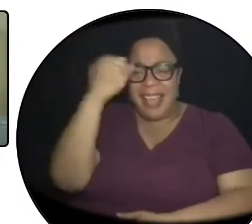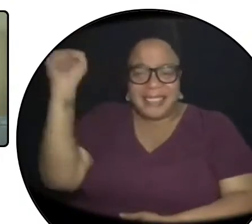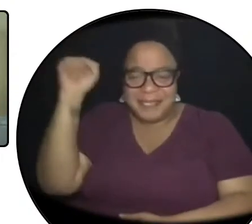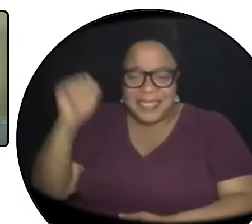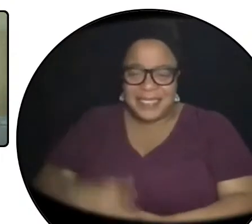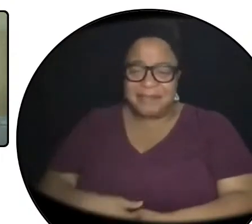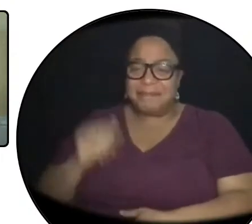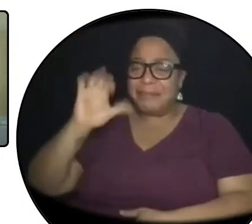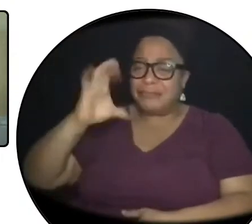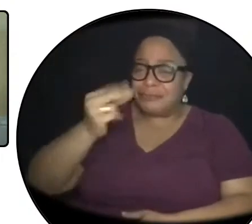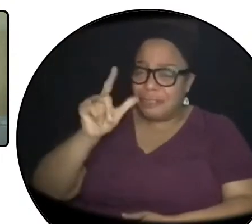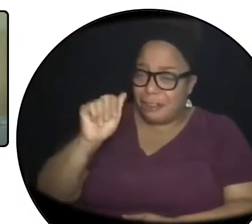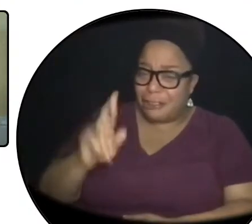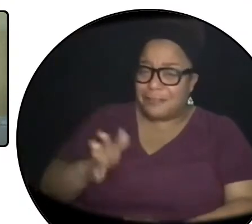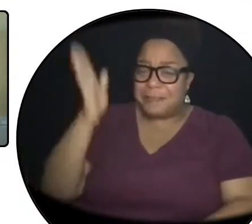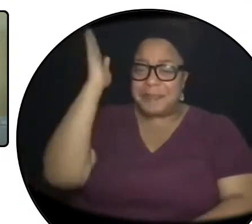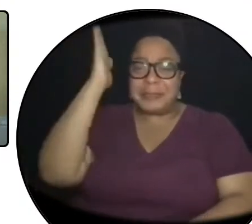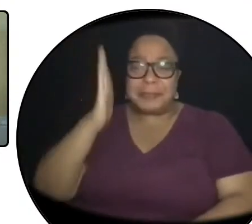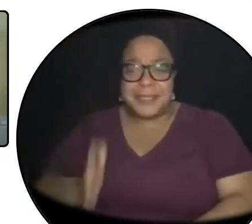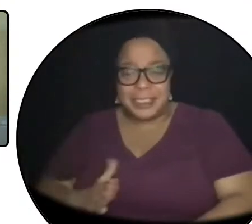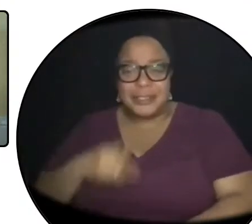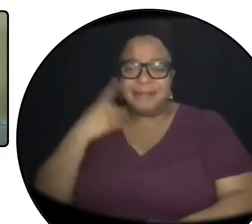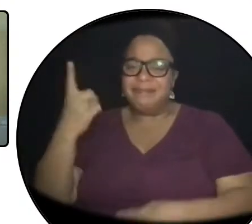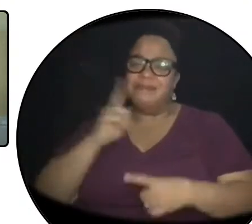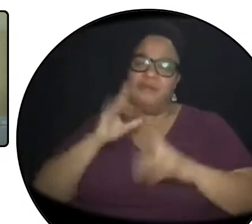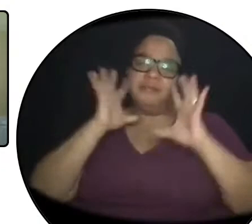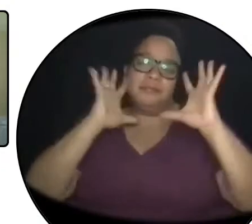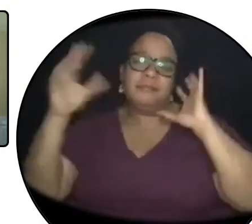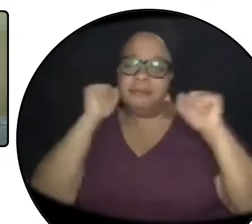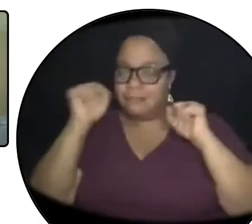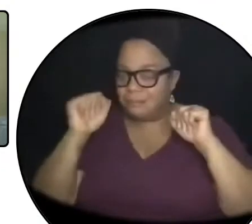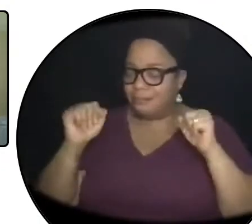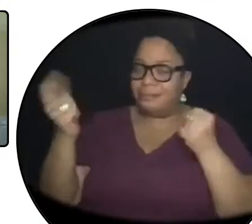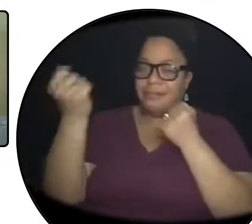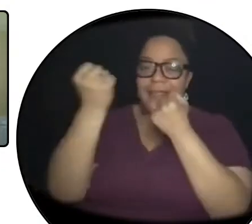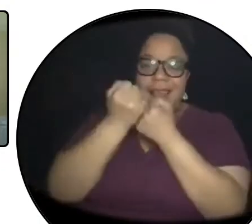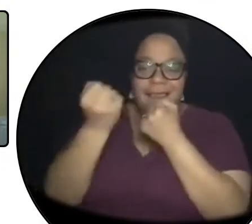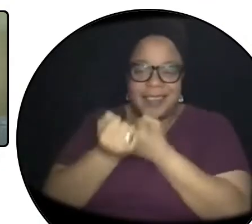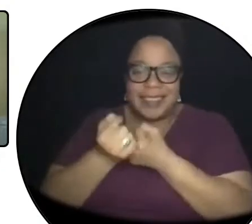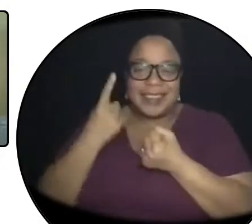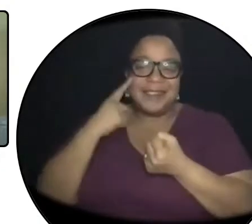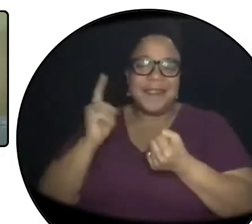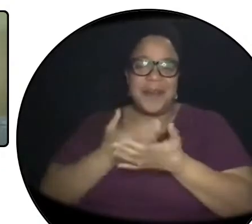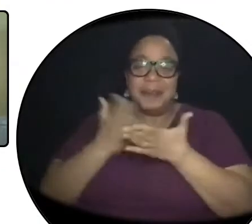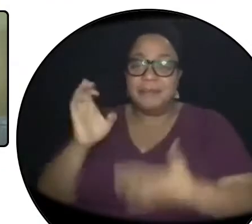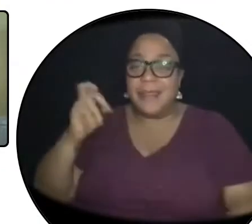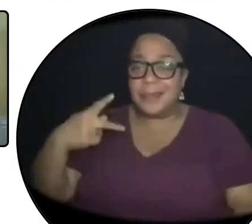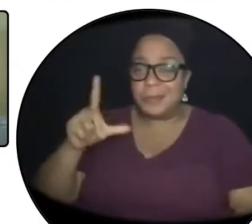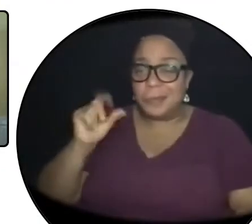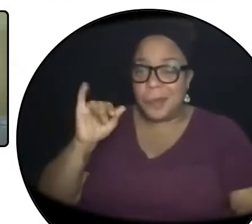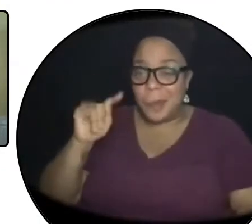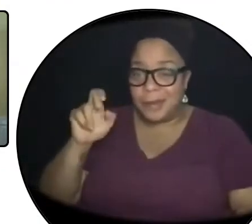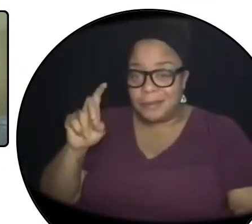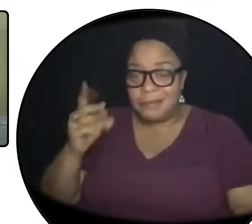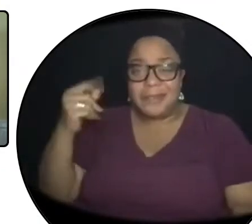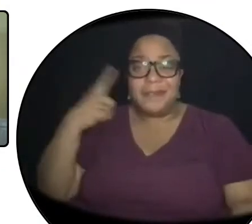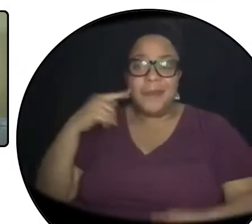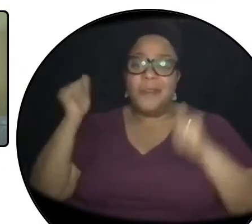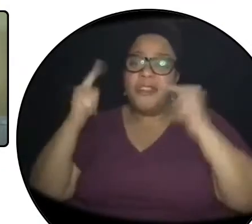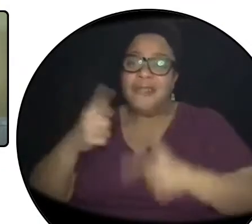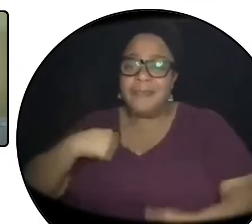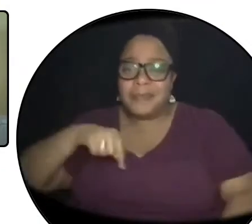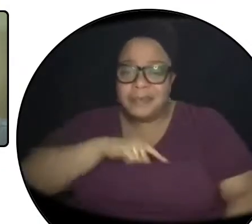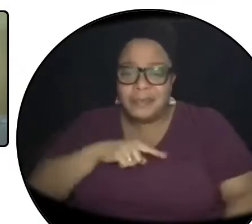Political Prisoners and is Distinguished Professor Emerita at the University of California, Santa Cruz. And of